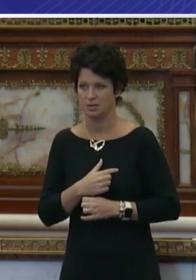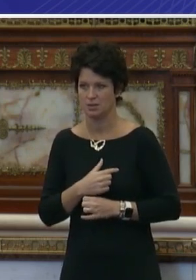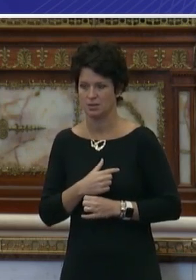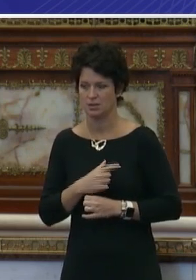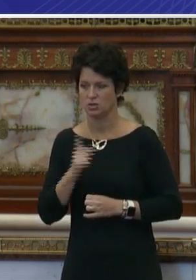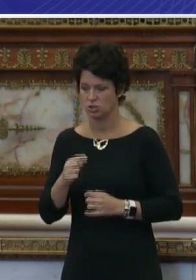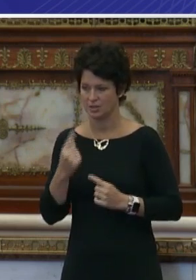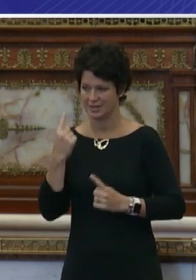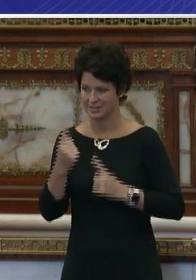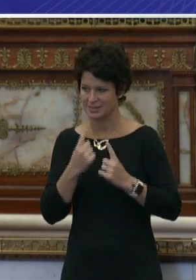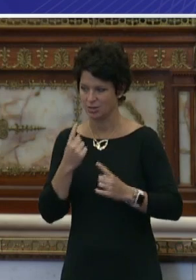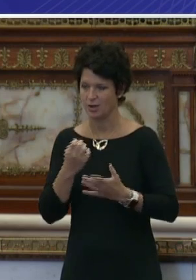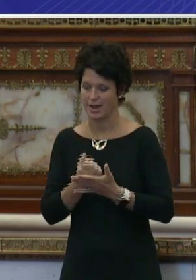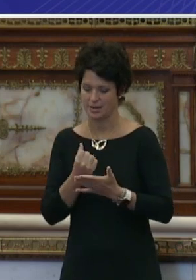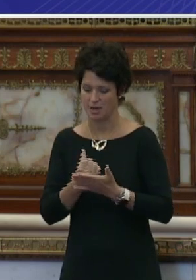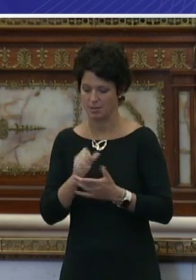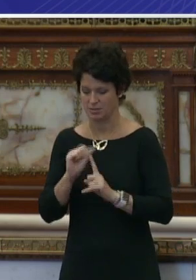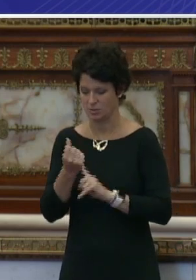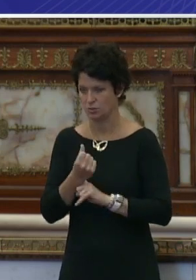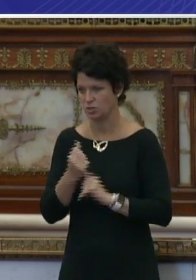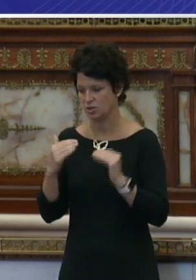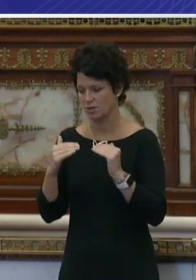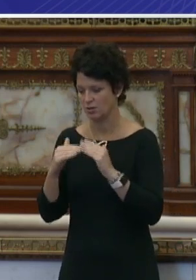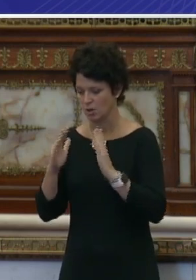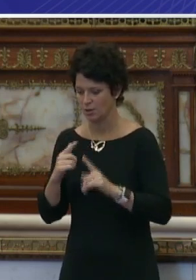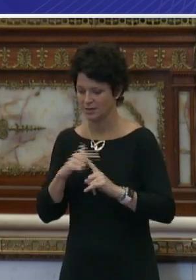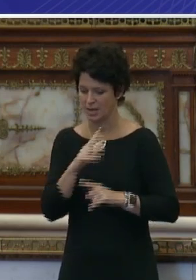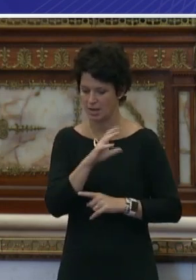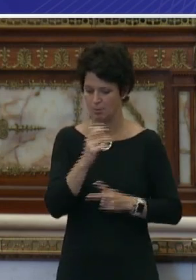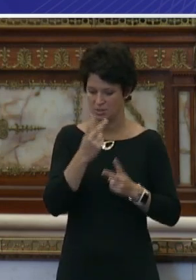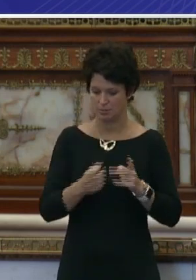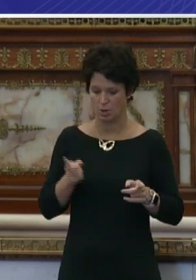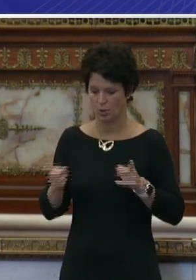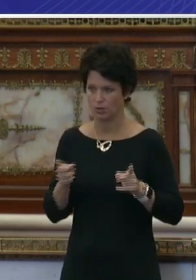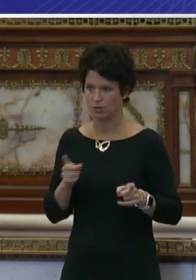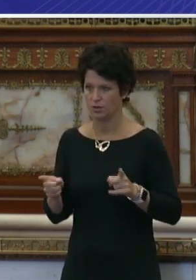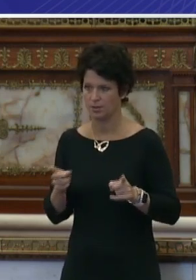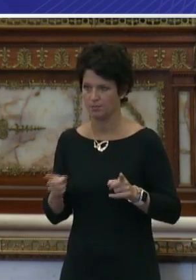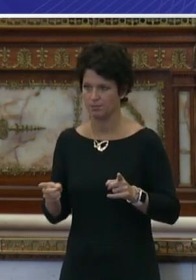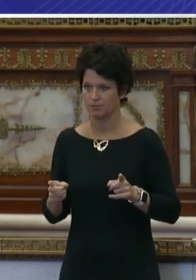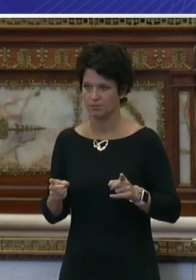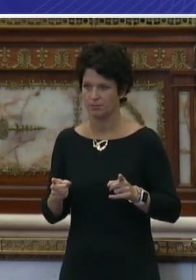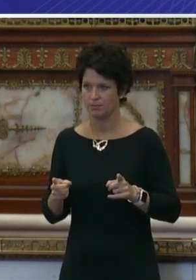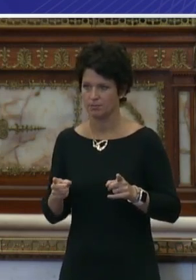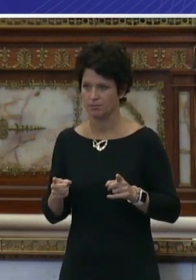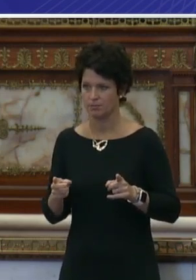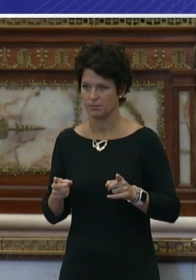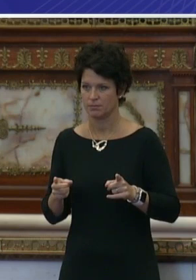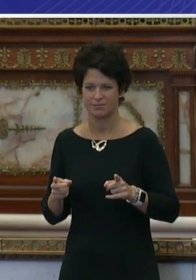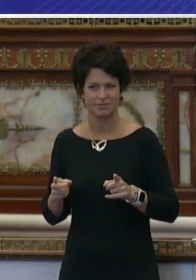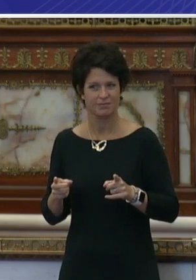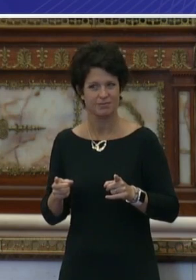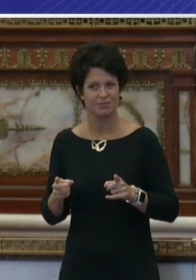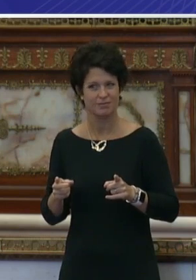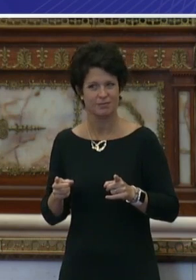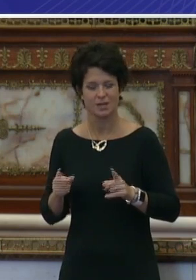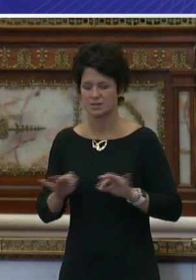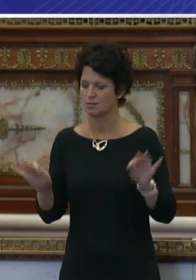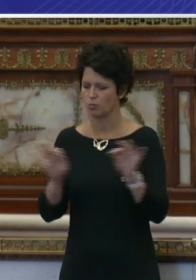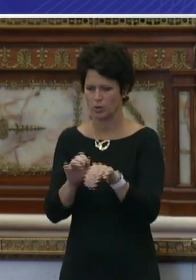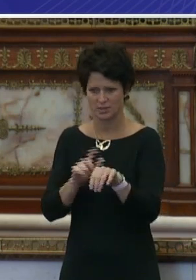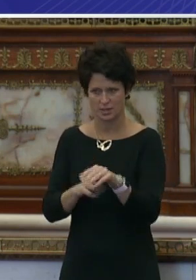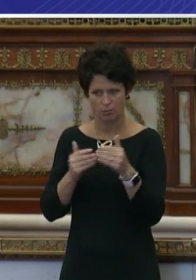adequately consider the economic circumstances of both workers and employers, and not detract from the efforts of businesses fighting to survive at this critical